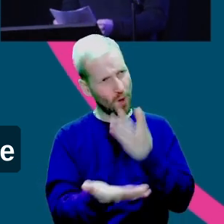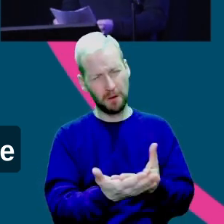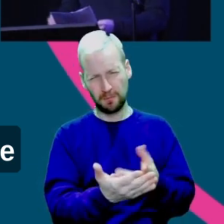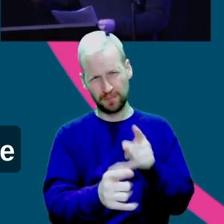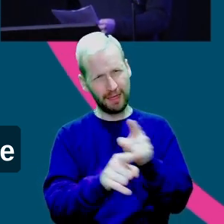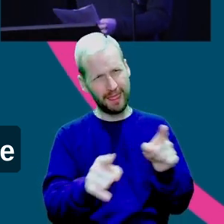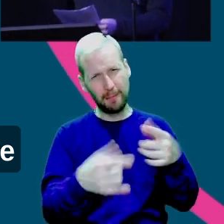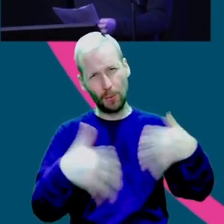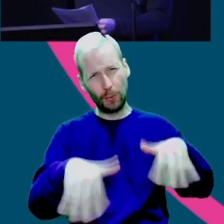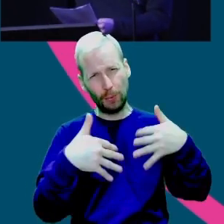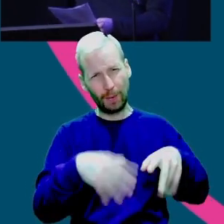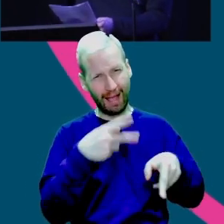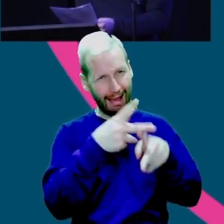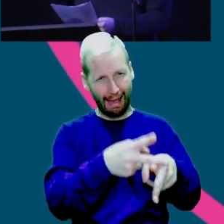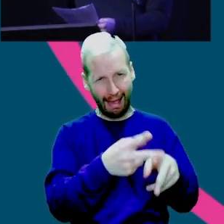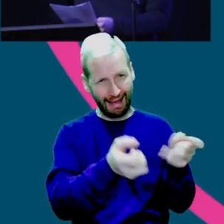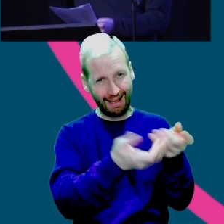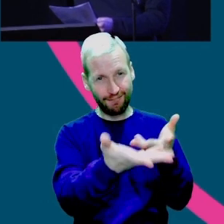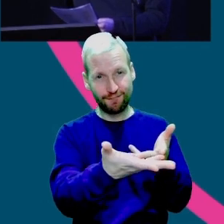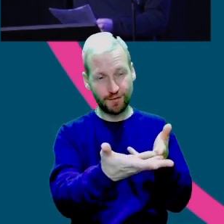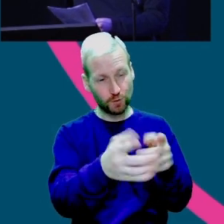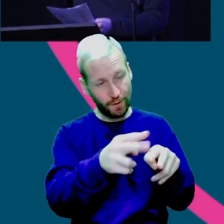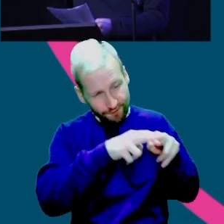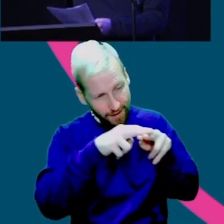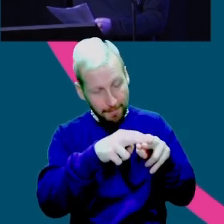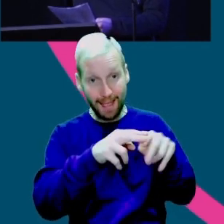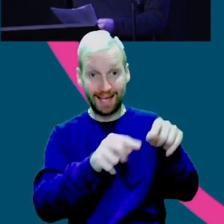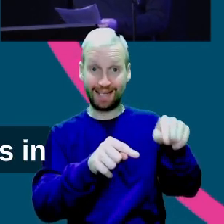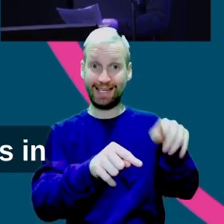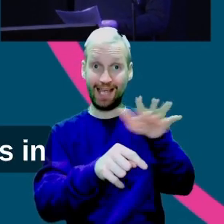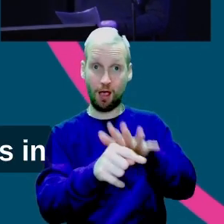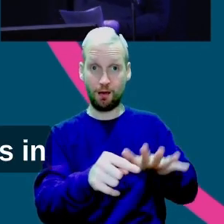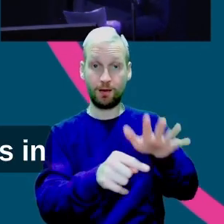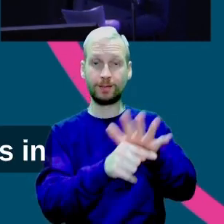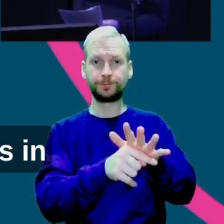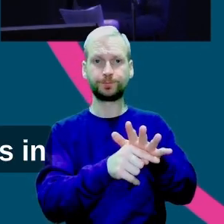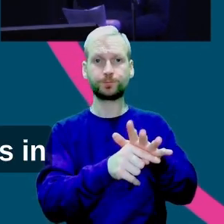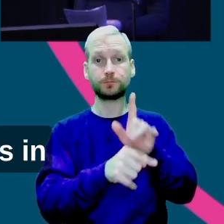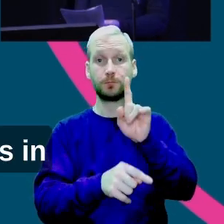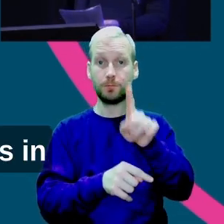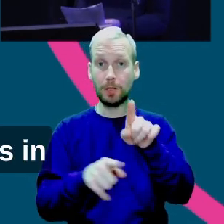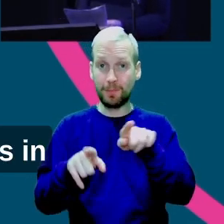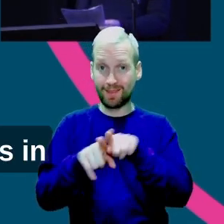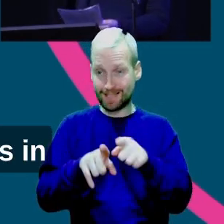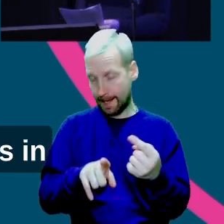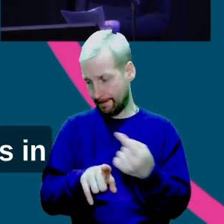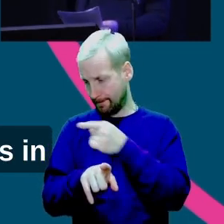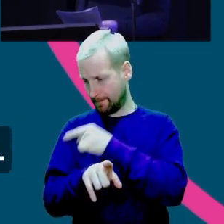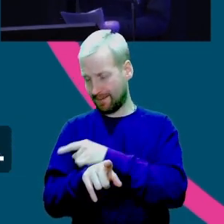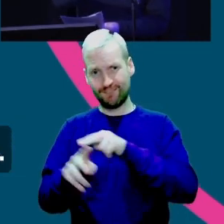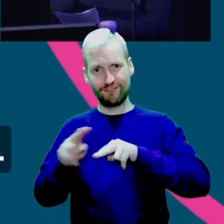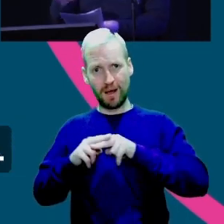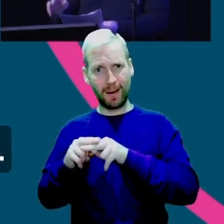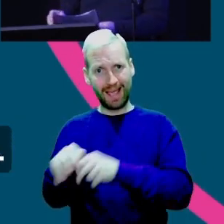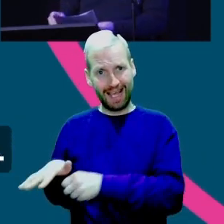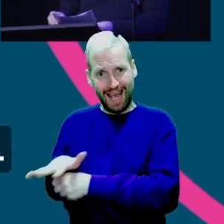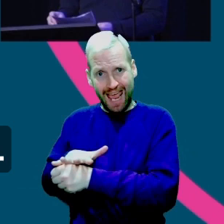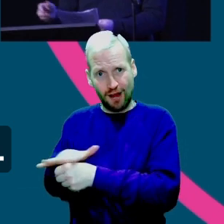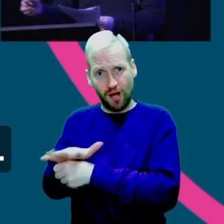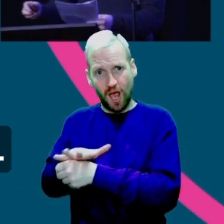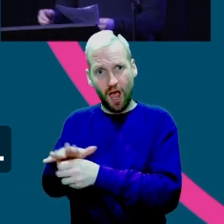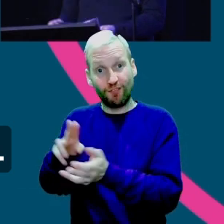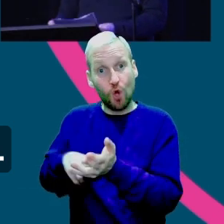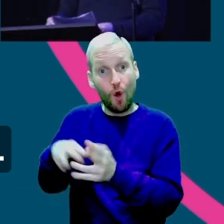amazing care to a selection of families over here. But unfortunately, there may be even more families in a different area of